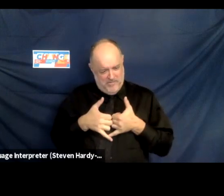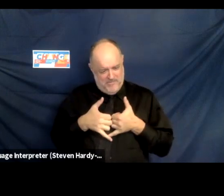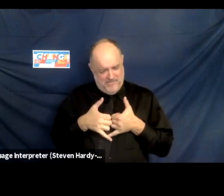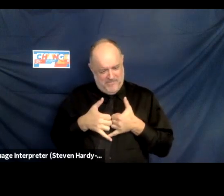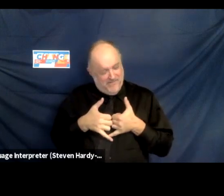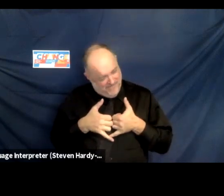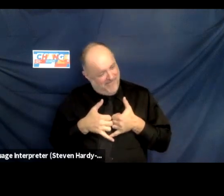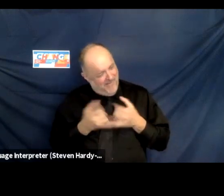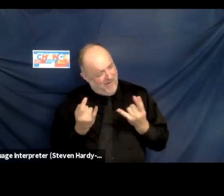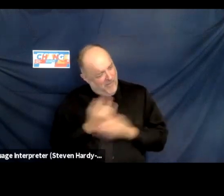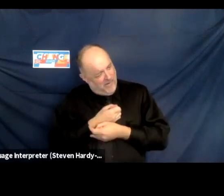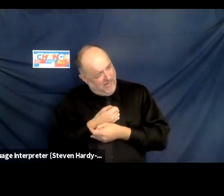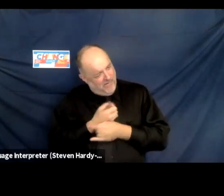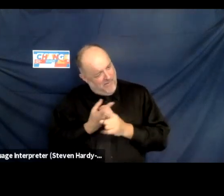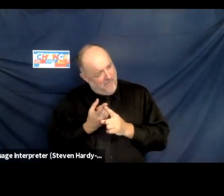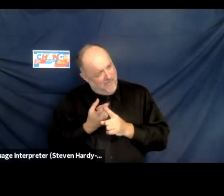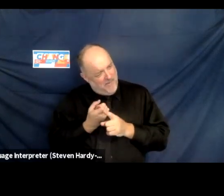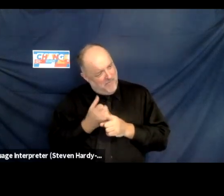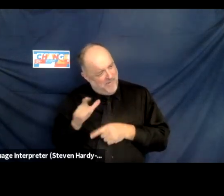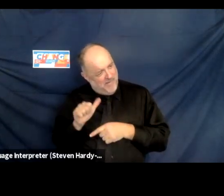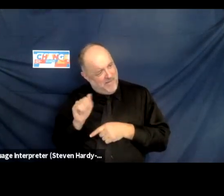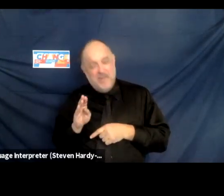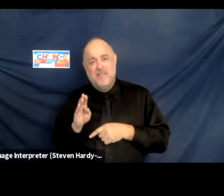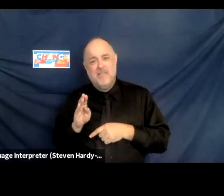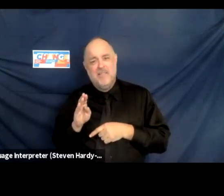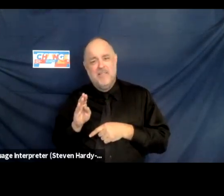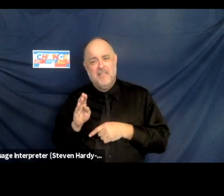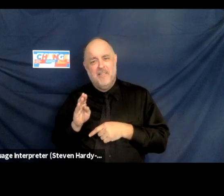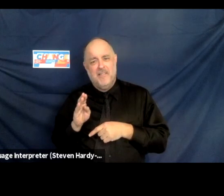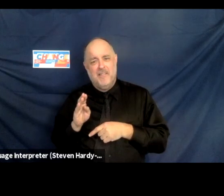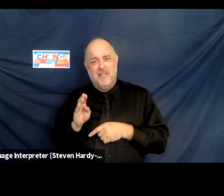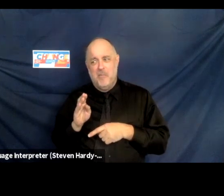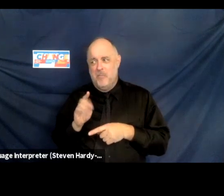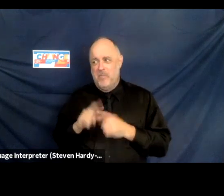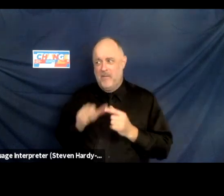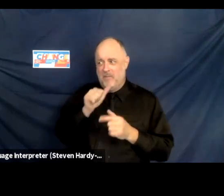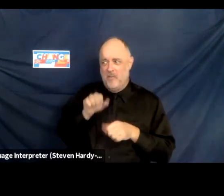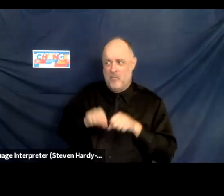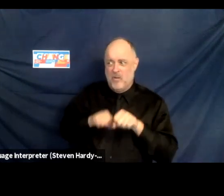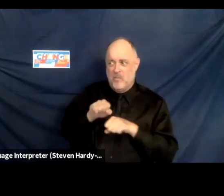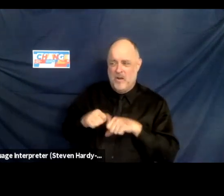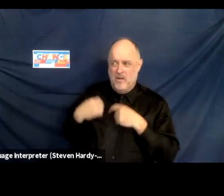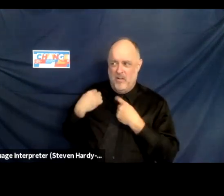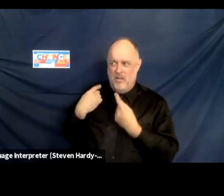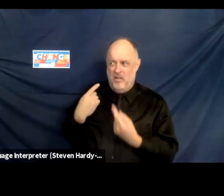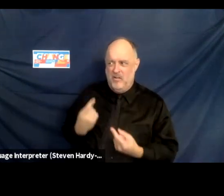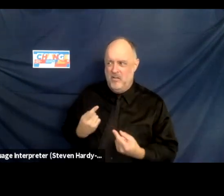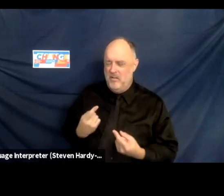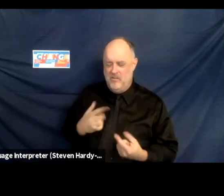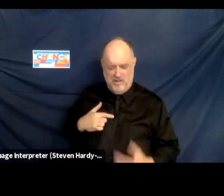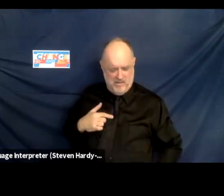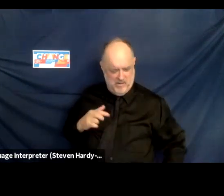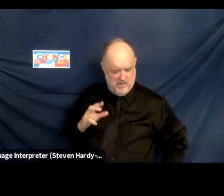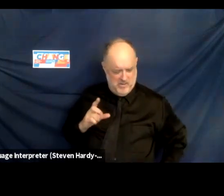award on behalf of the League of American Bicyclists. Literally, I've not been on a bicycle since, what is this? This is like